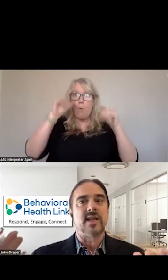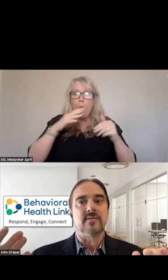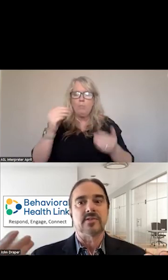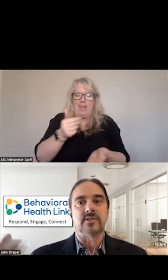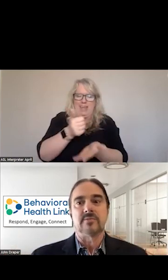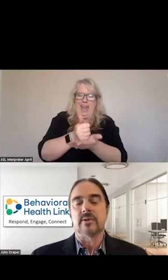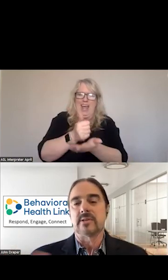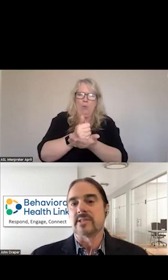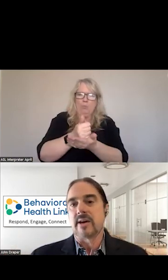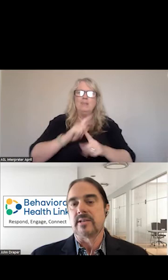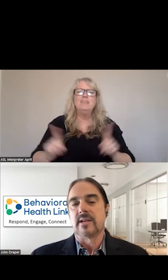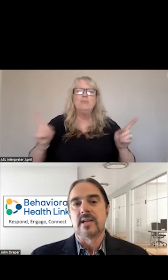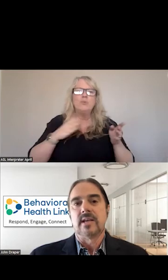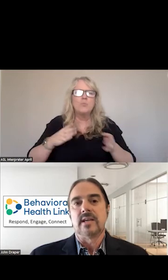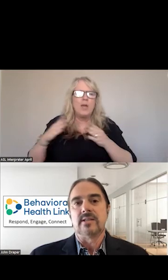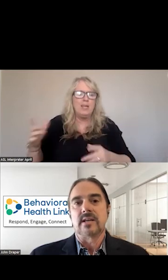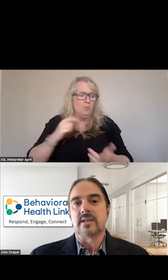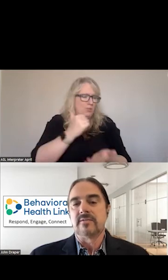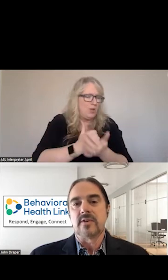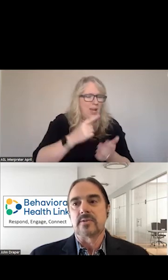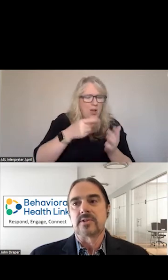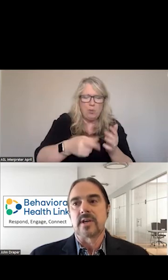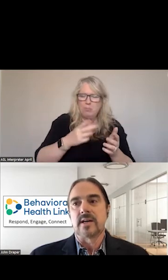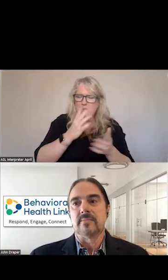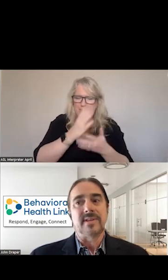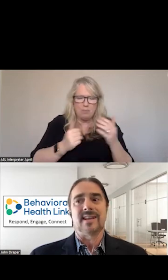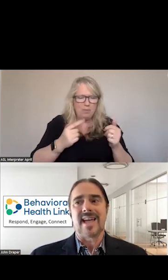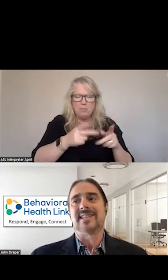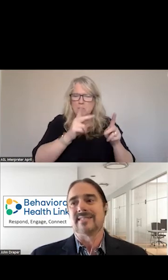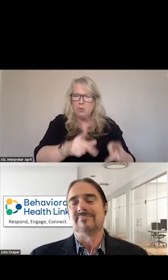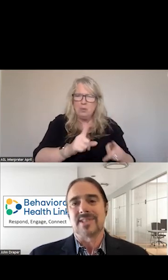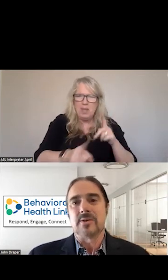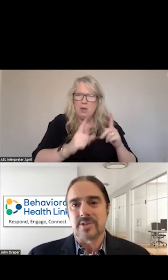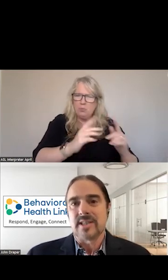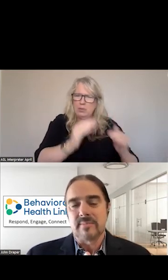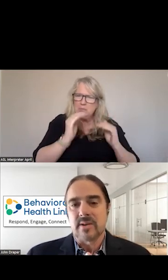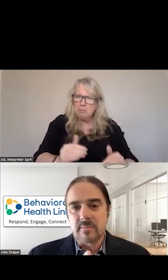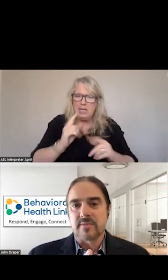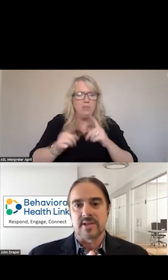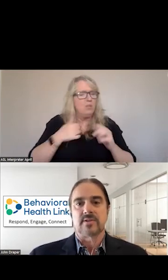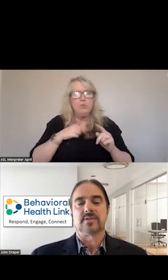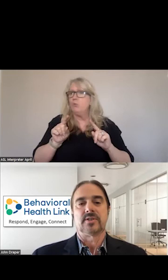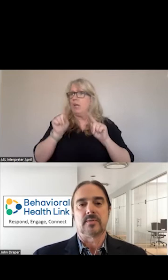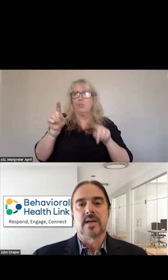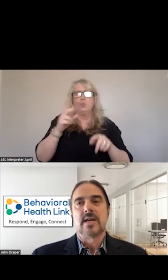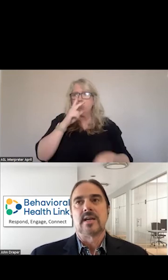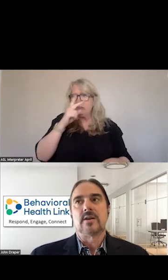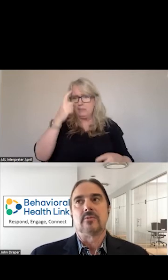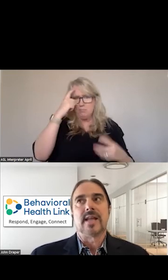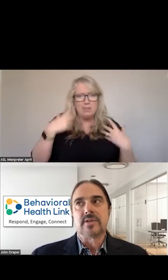different flavors. As you were noting, the down and dug in folks, they're not likely to go see a mental health professional.